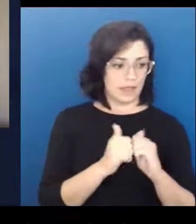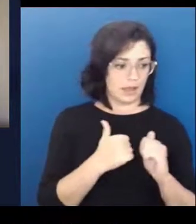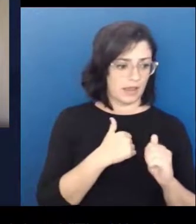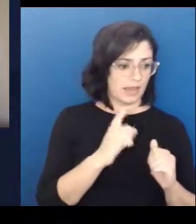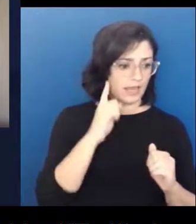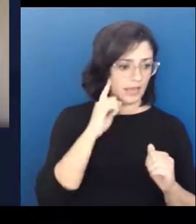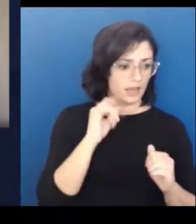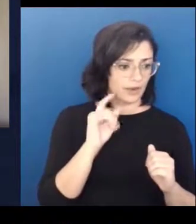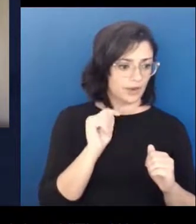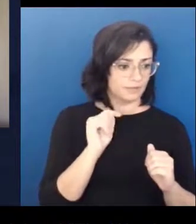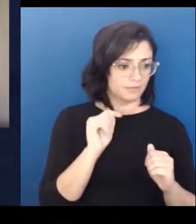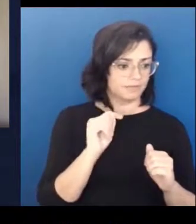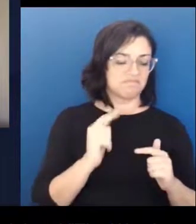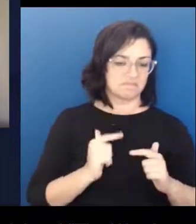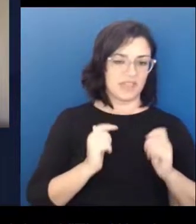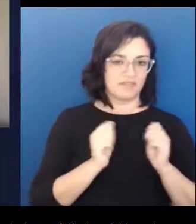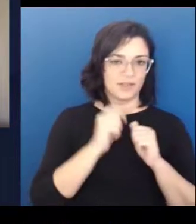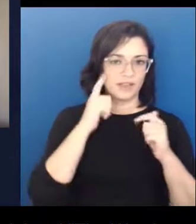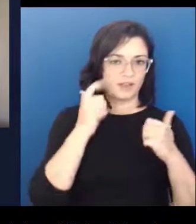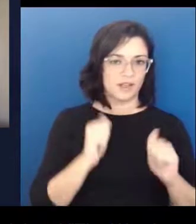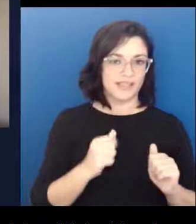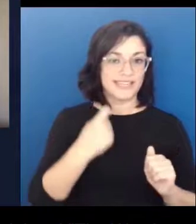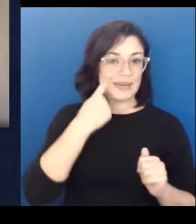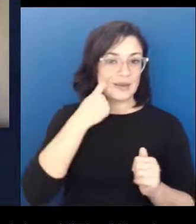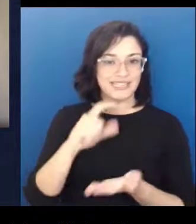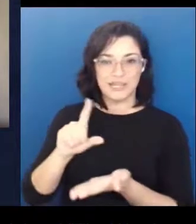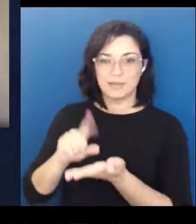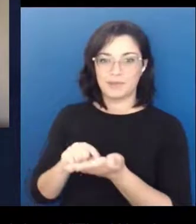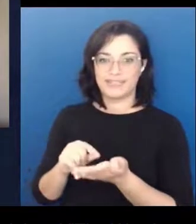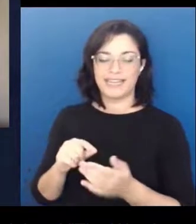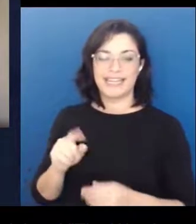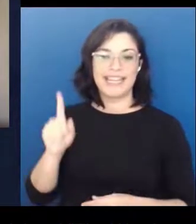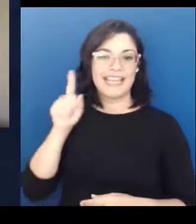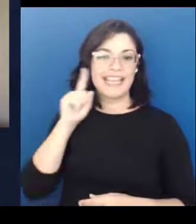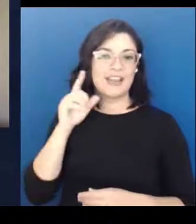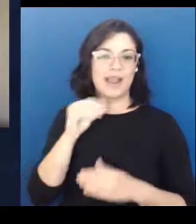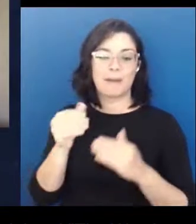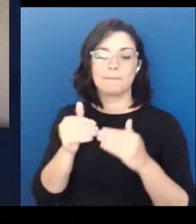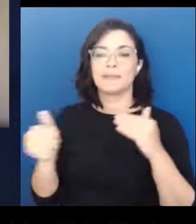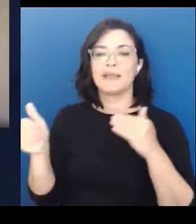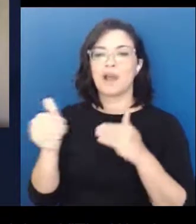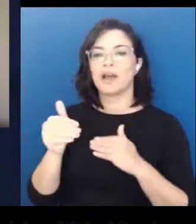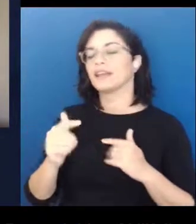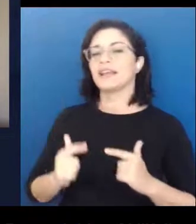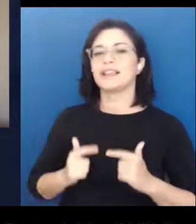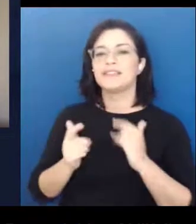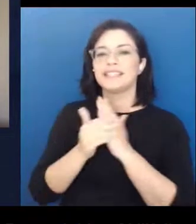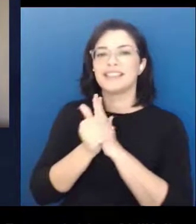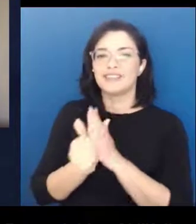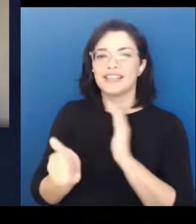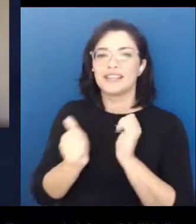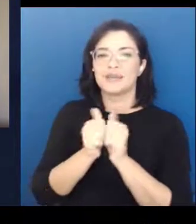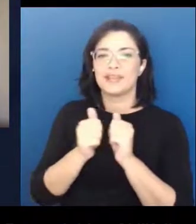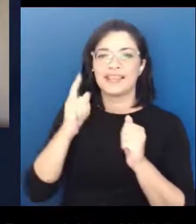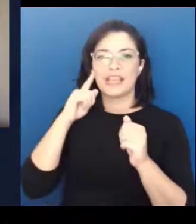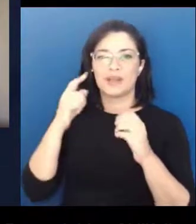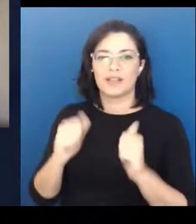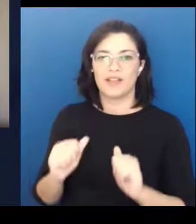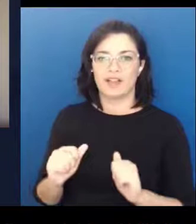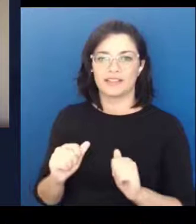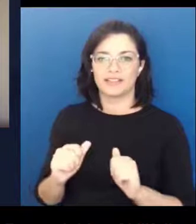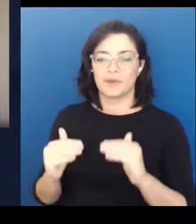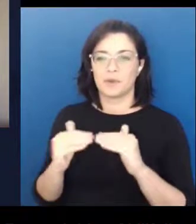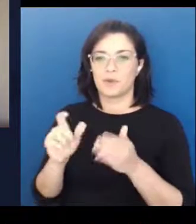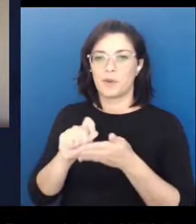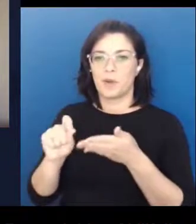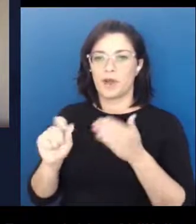the recently published Here and Beyond, Live Skillfully with Hearing Loss, co-authored with Sherry Eberts. Gail has